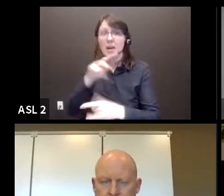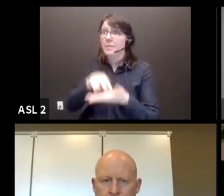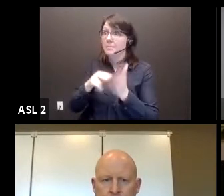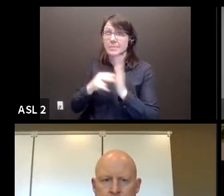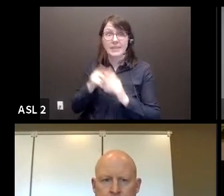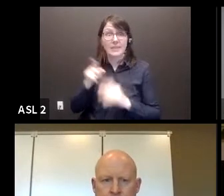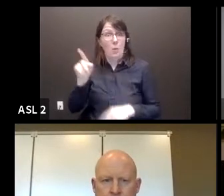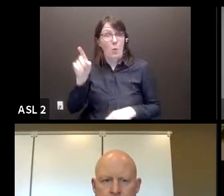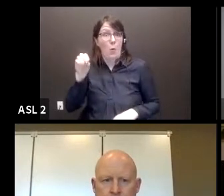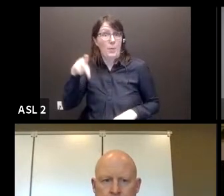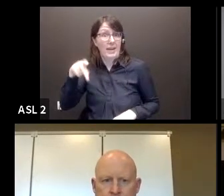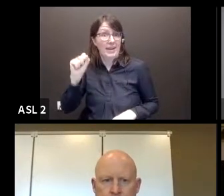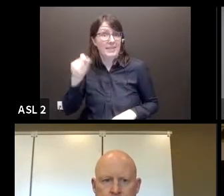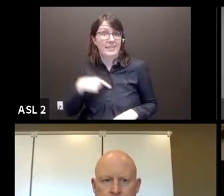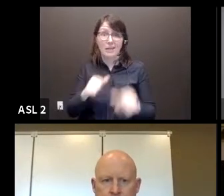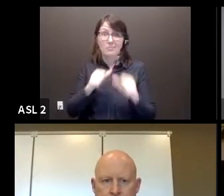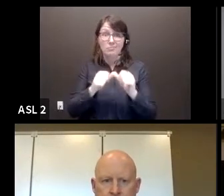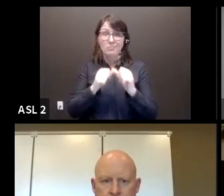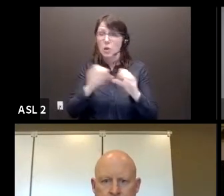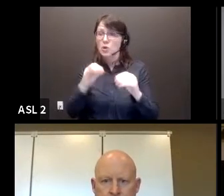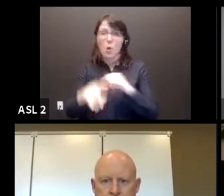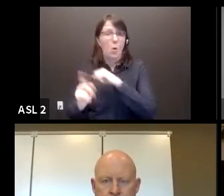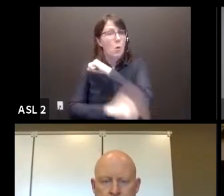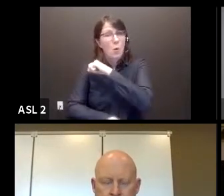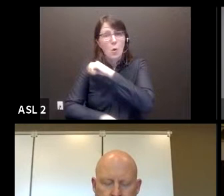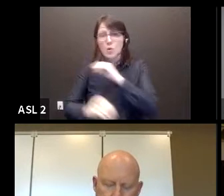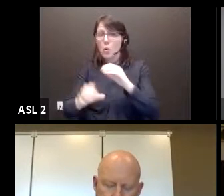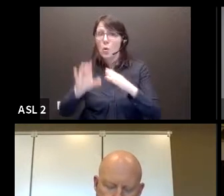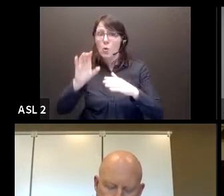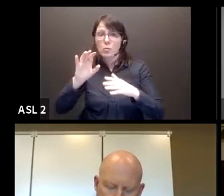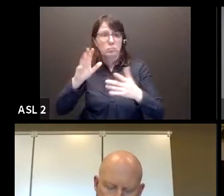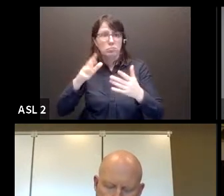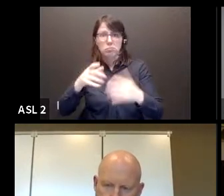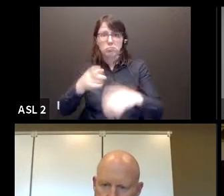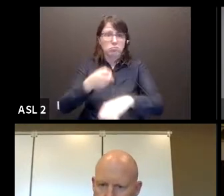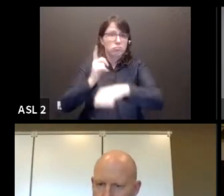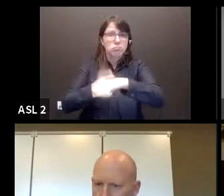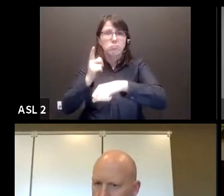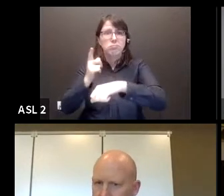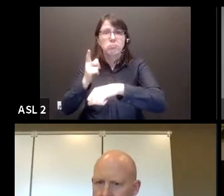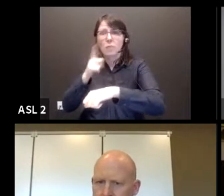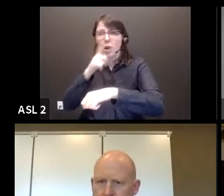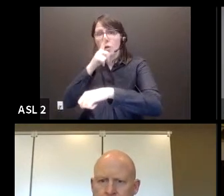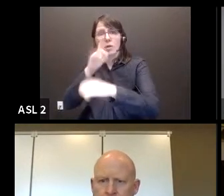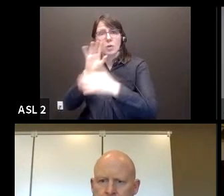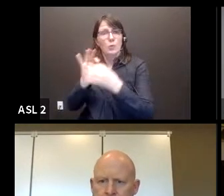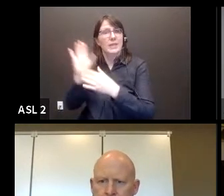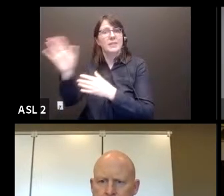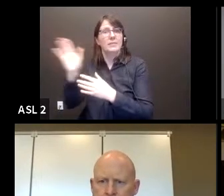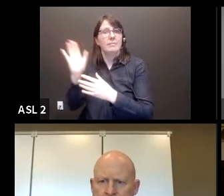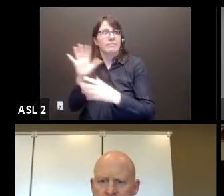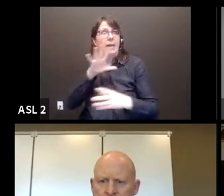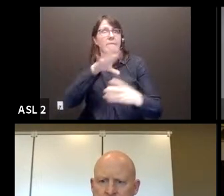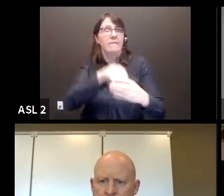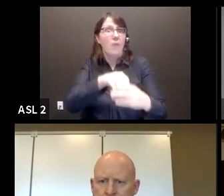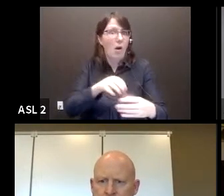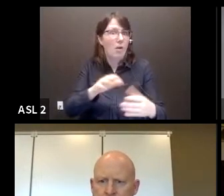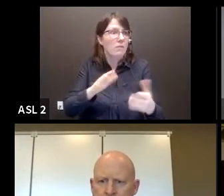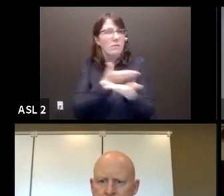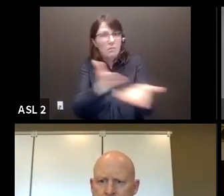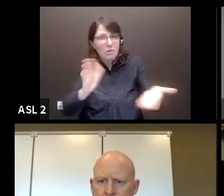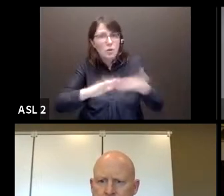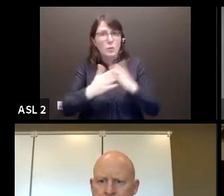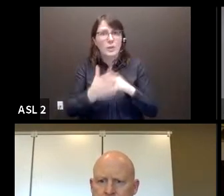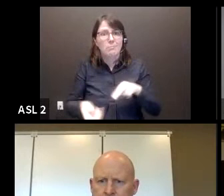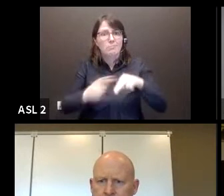without any consequences or accountability for the dangers they present in this community please vote no on this proposed draft